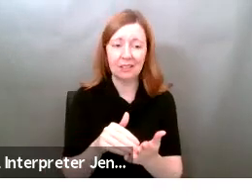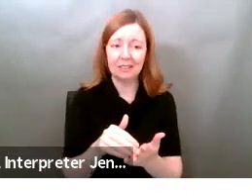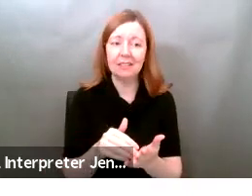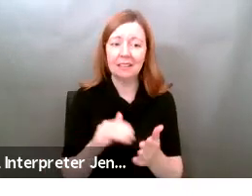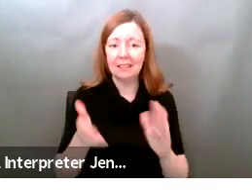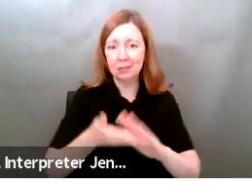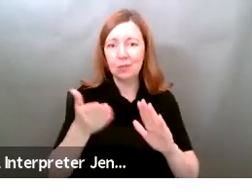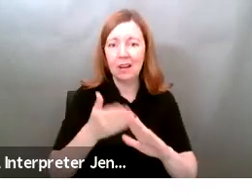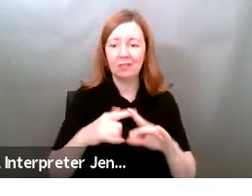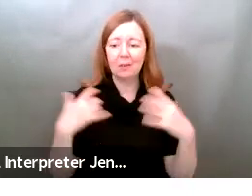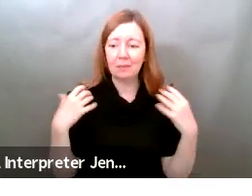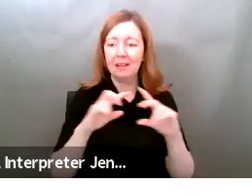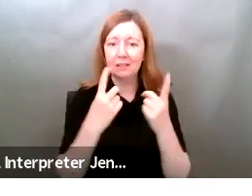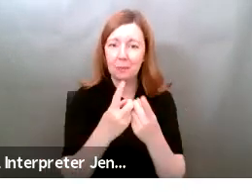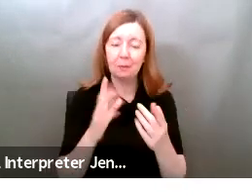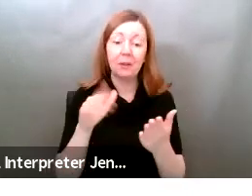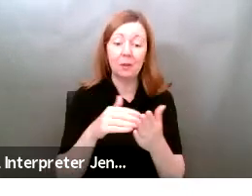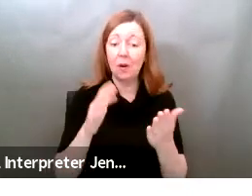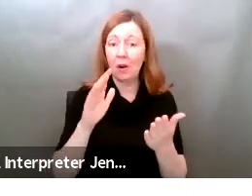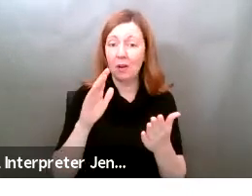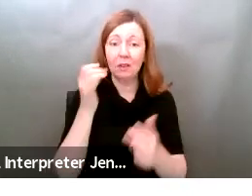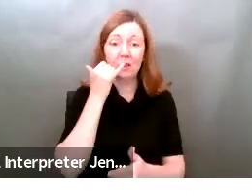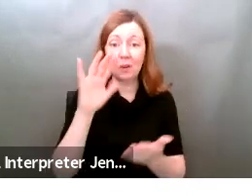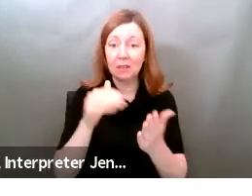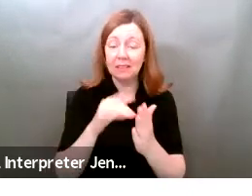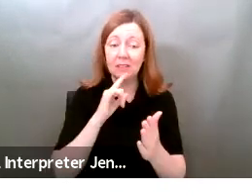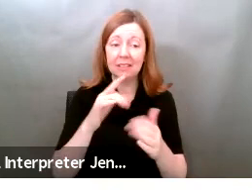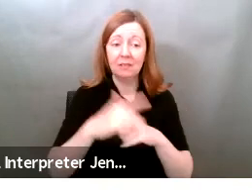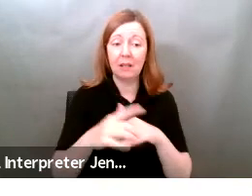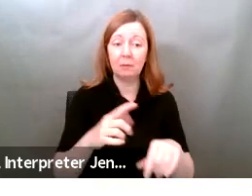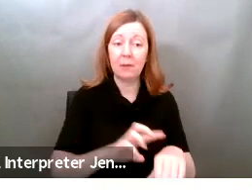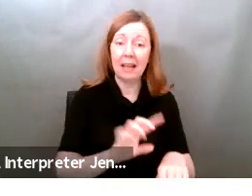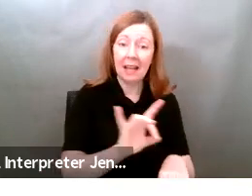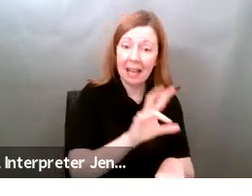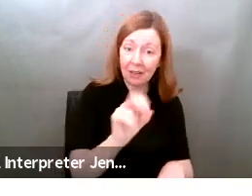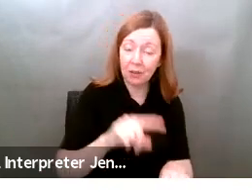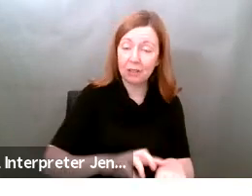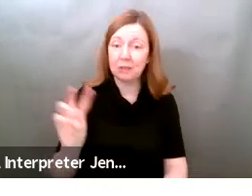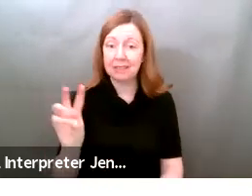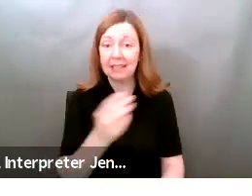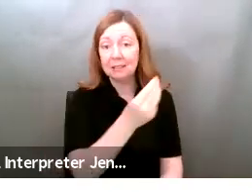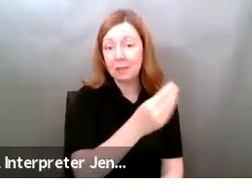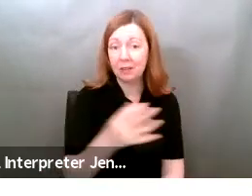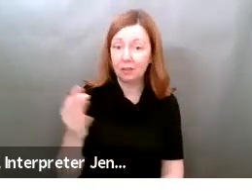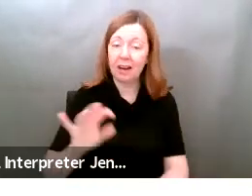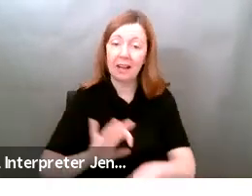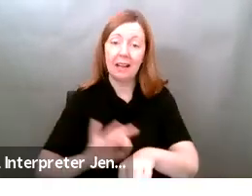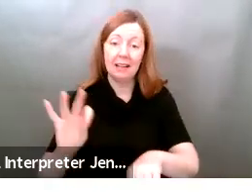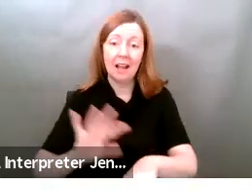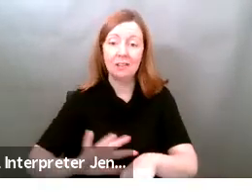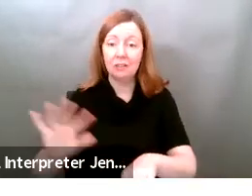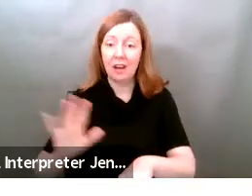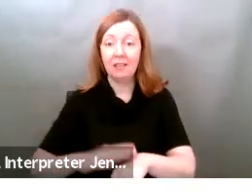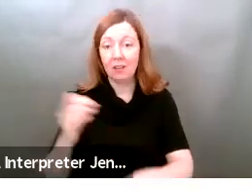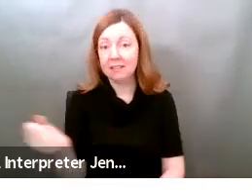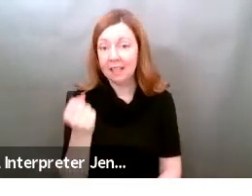department. This call center is available from 8:30 a.m. to 6 p.m. Monday through Friday, and 9 a.m. to 5 o'clock p.m.